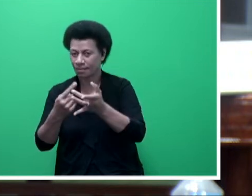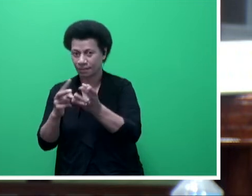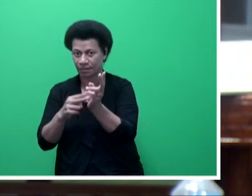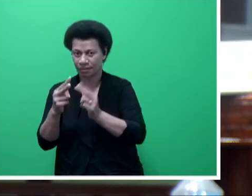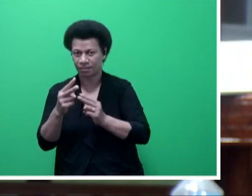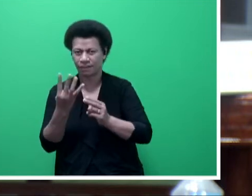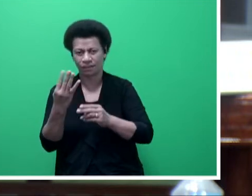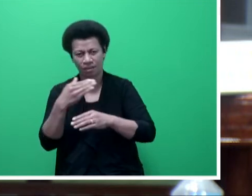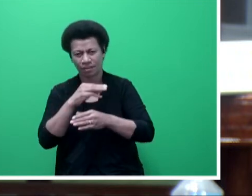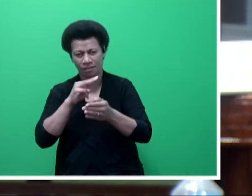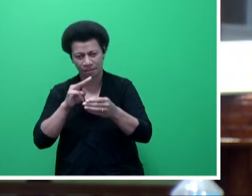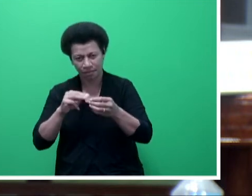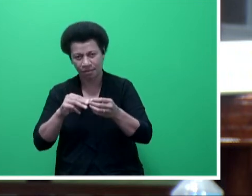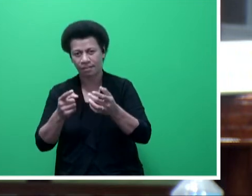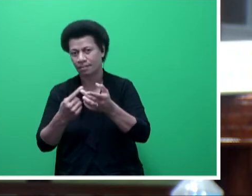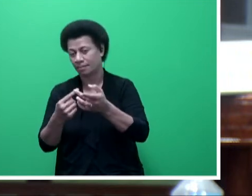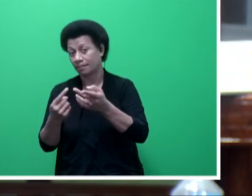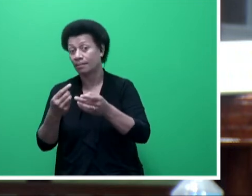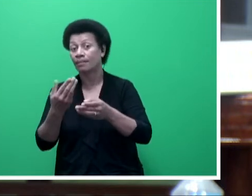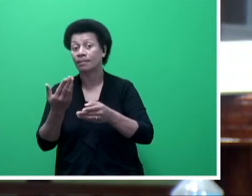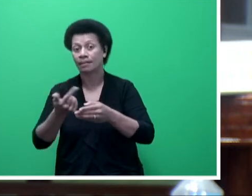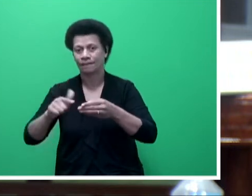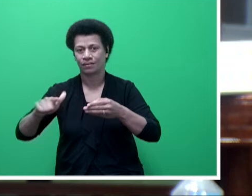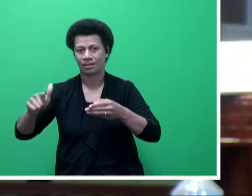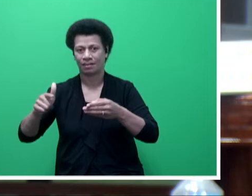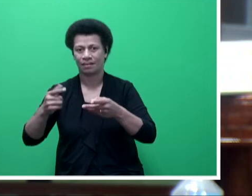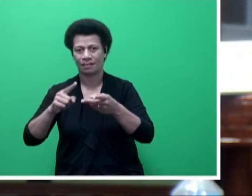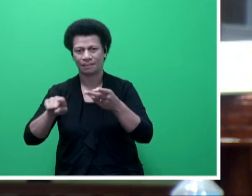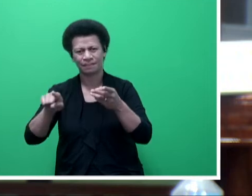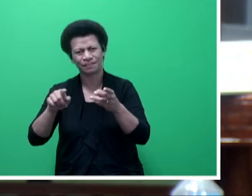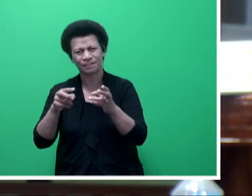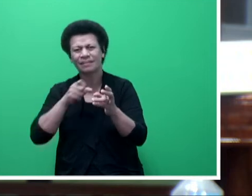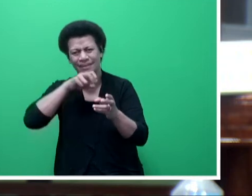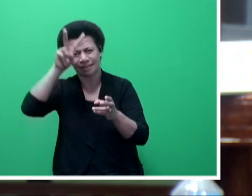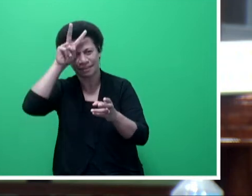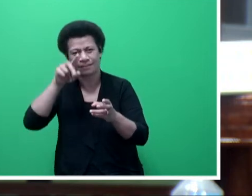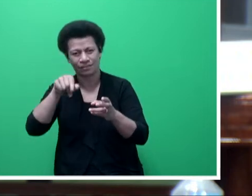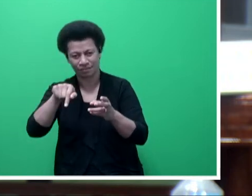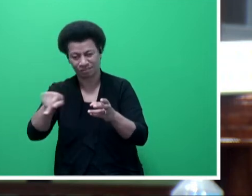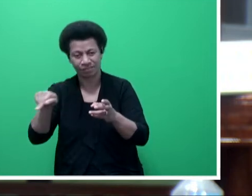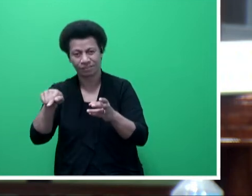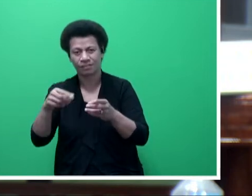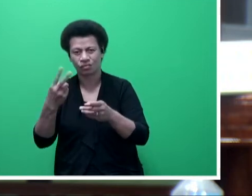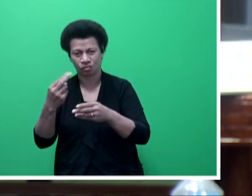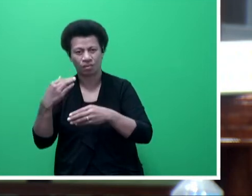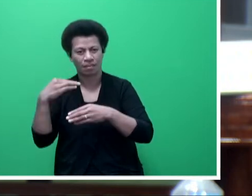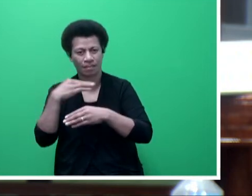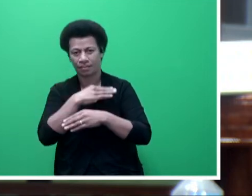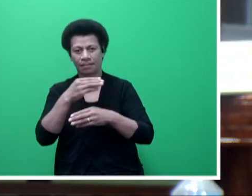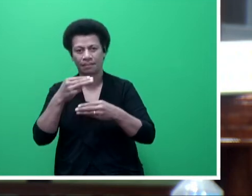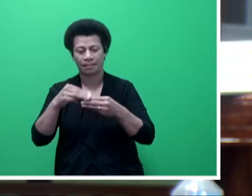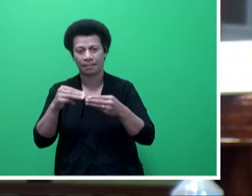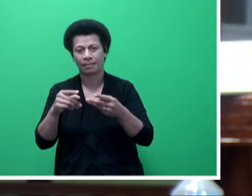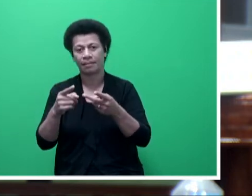meter, Labuka village 600 meter, Labuka Yala village 280 meter, Drabuwalu village